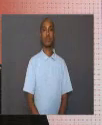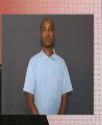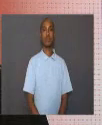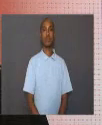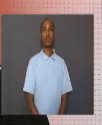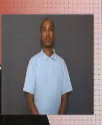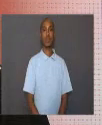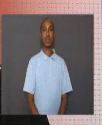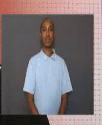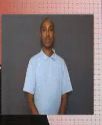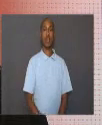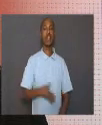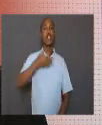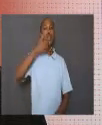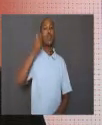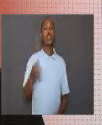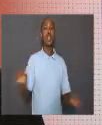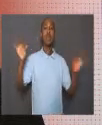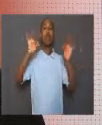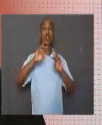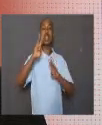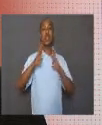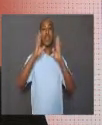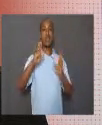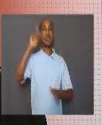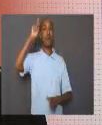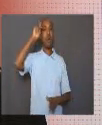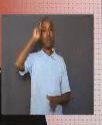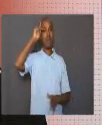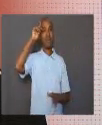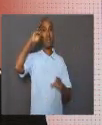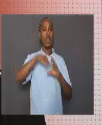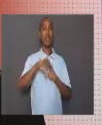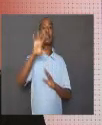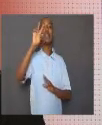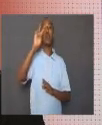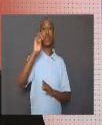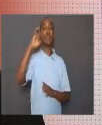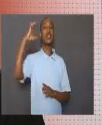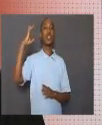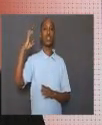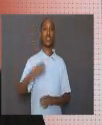Pauling is among the most important scientists in the 20th century.